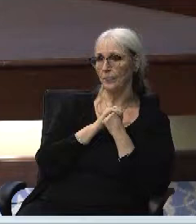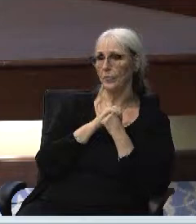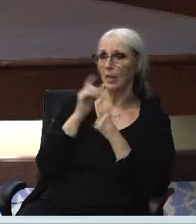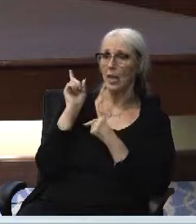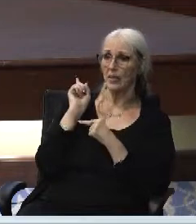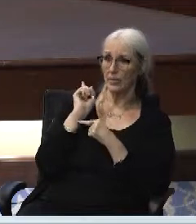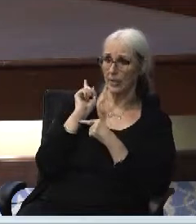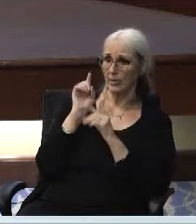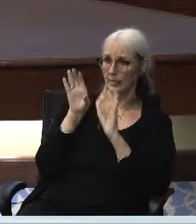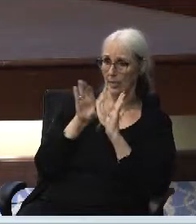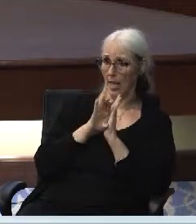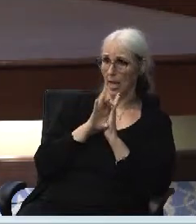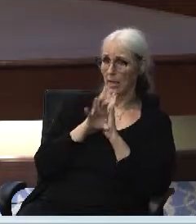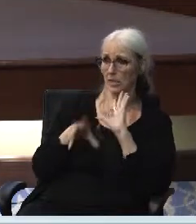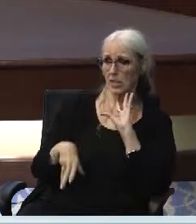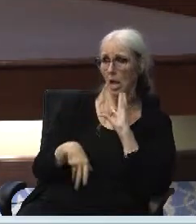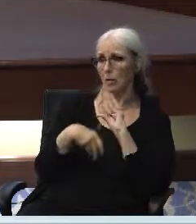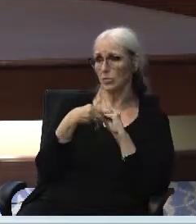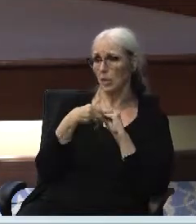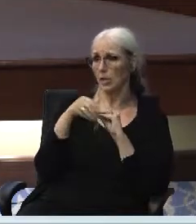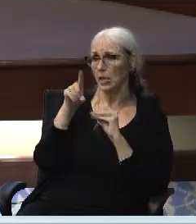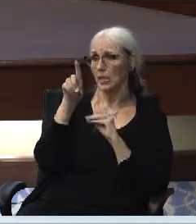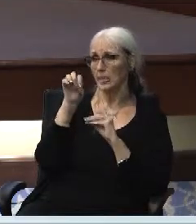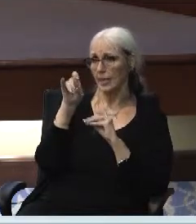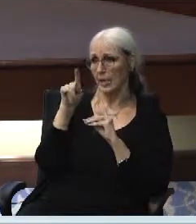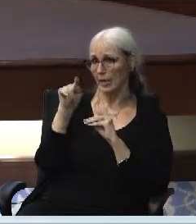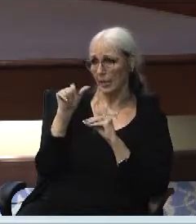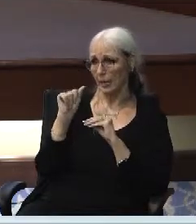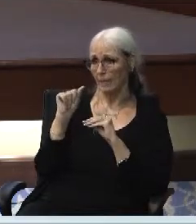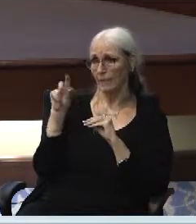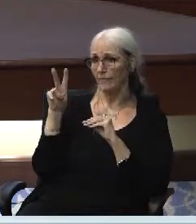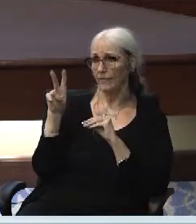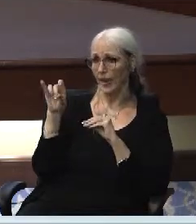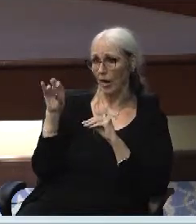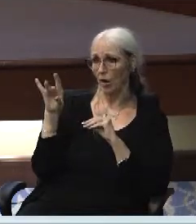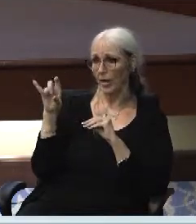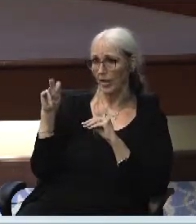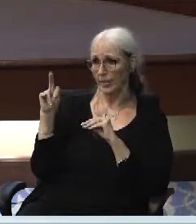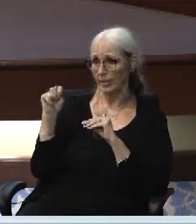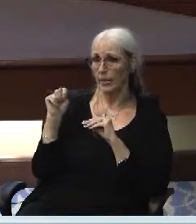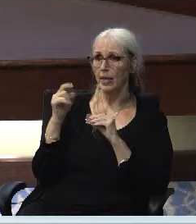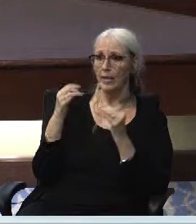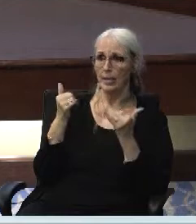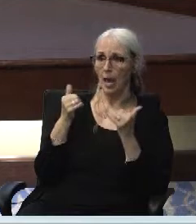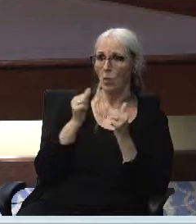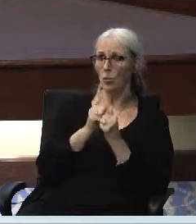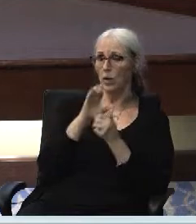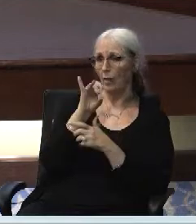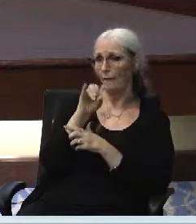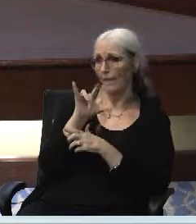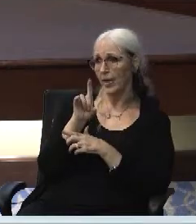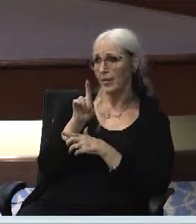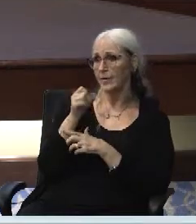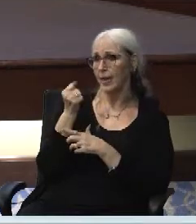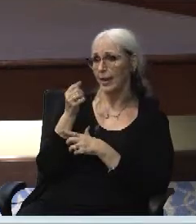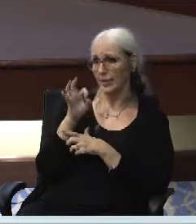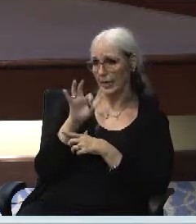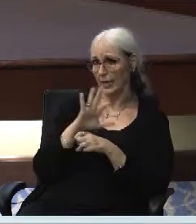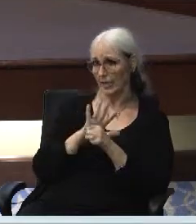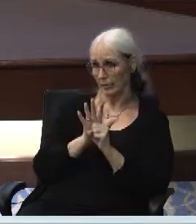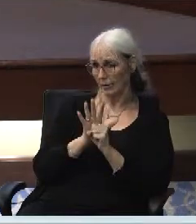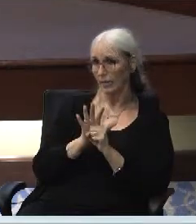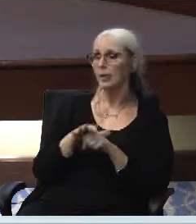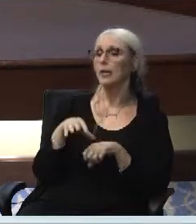This slide just sums up the impact of the Delta variant and what it's done as far as it relates to COVID-19 cases. The